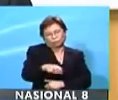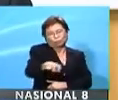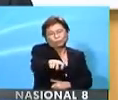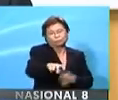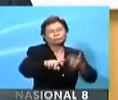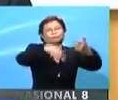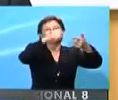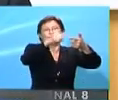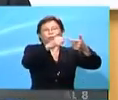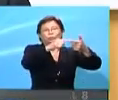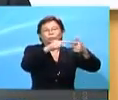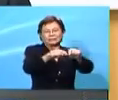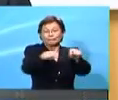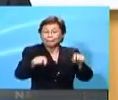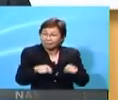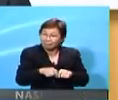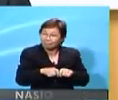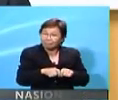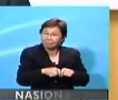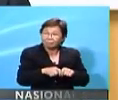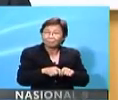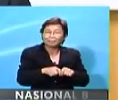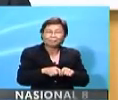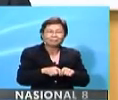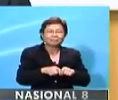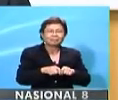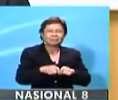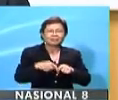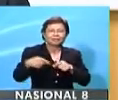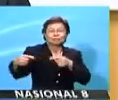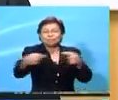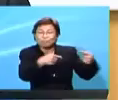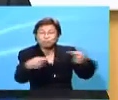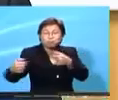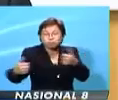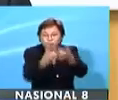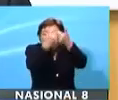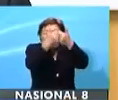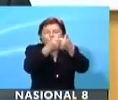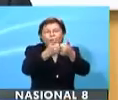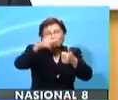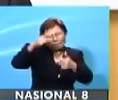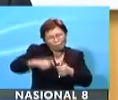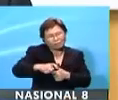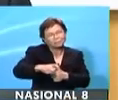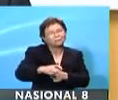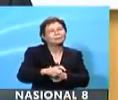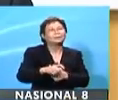Two, venue, host venue, will be the Royal Selangor Golf Club.